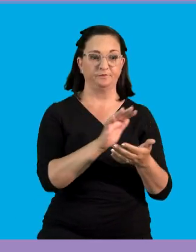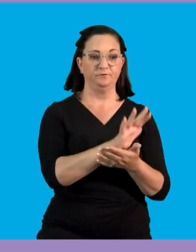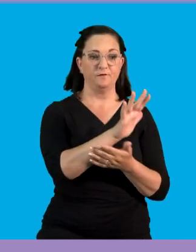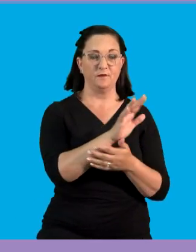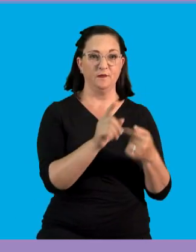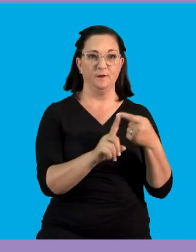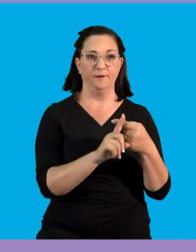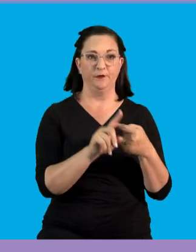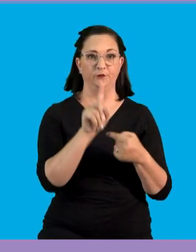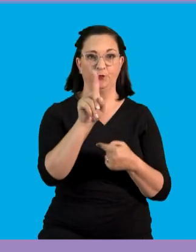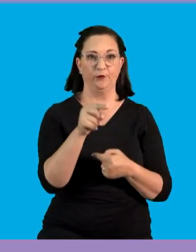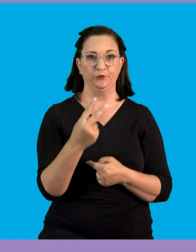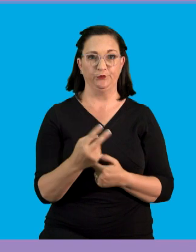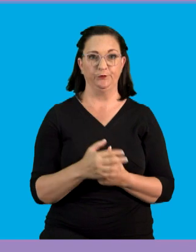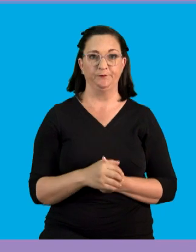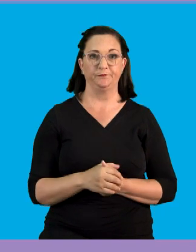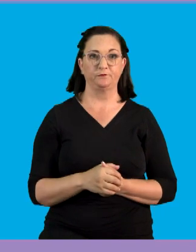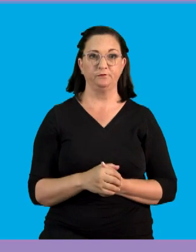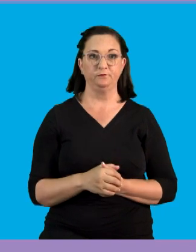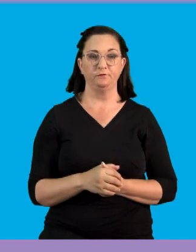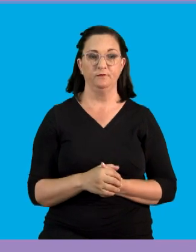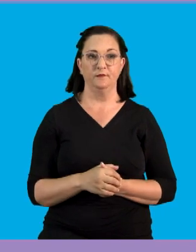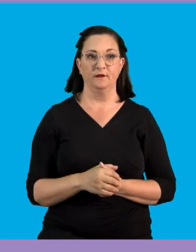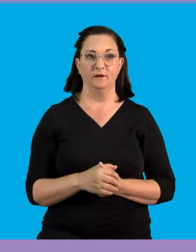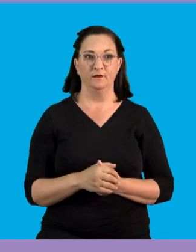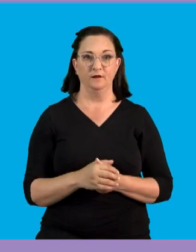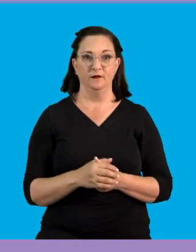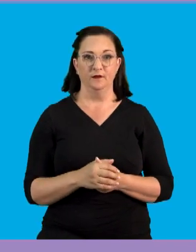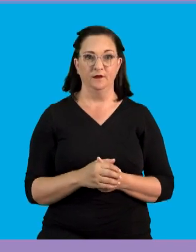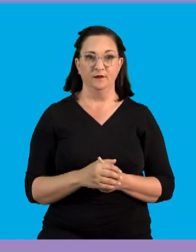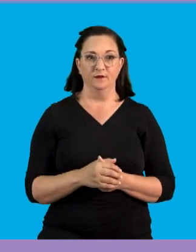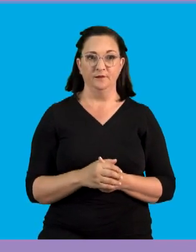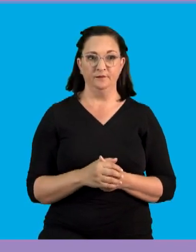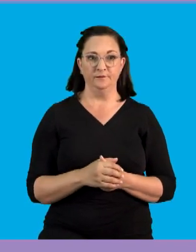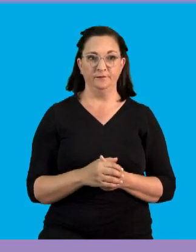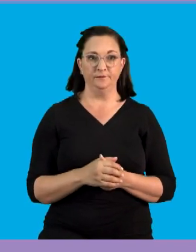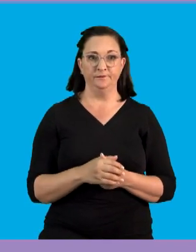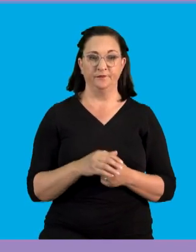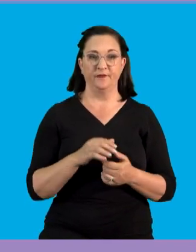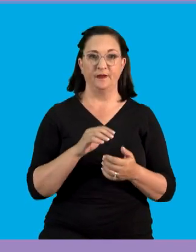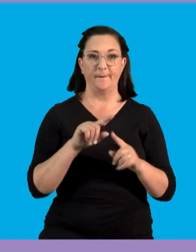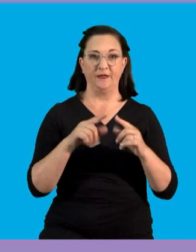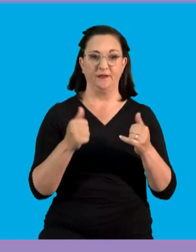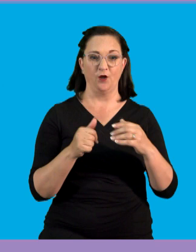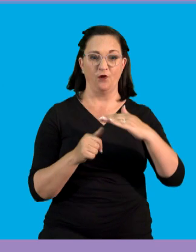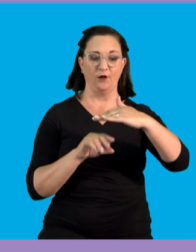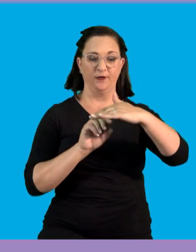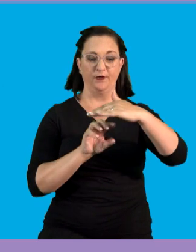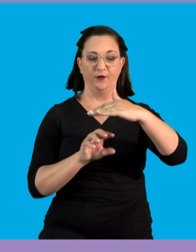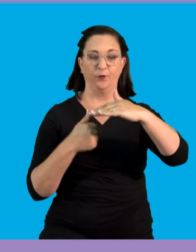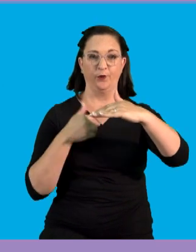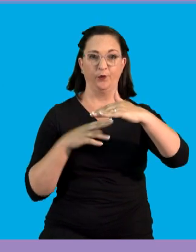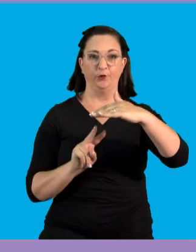1 half. But if I want to write 15 with a denominator of 2, that is just